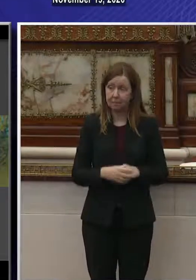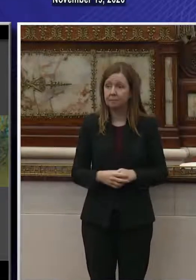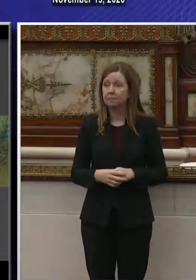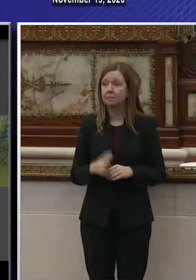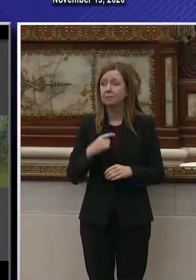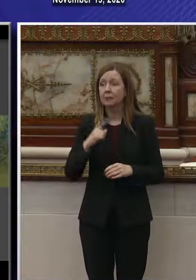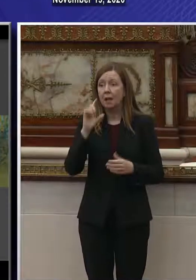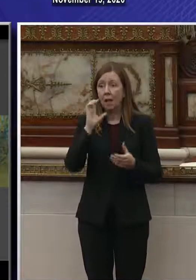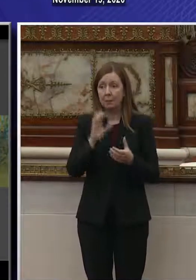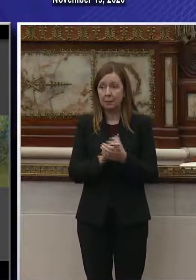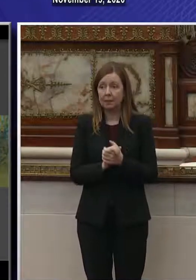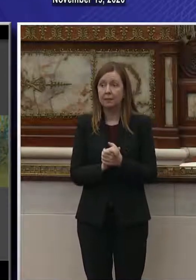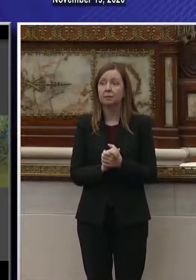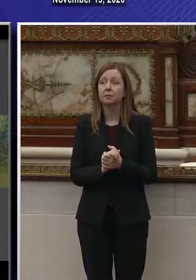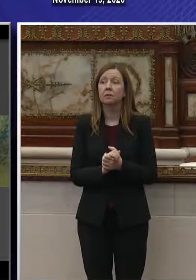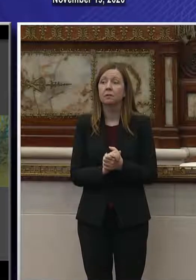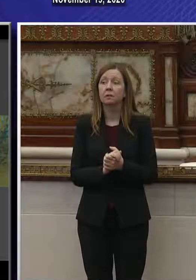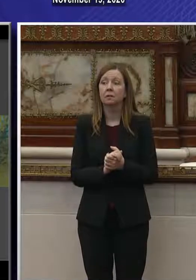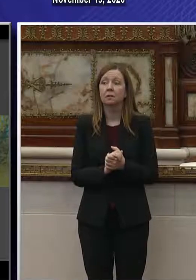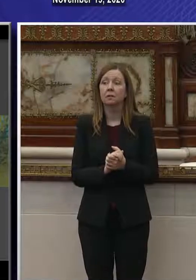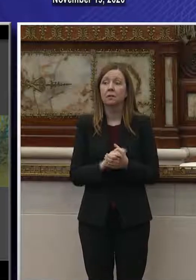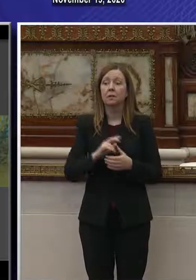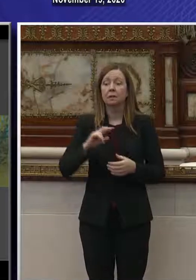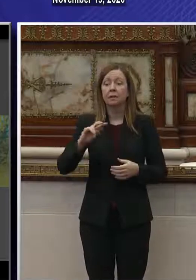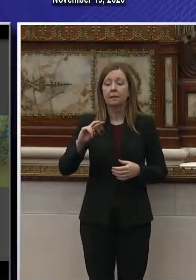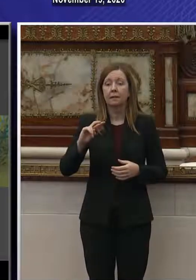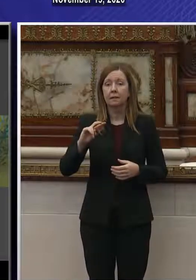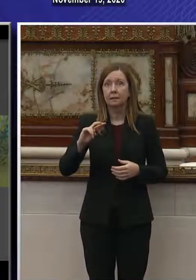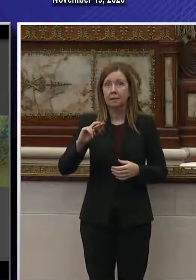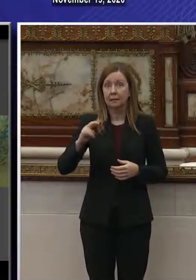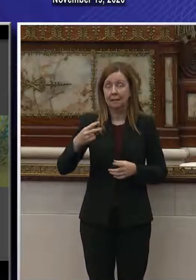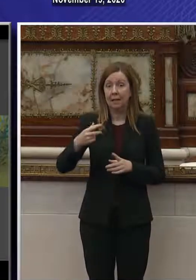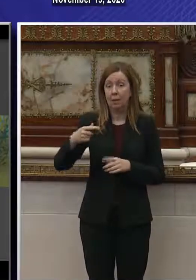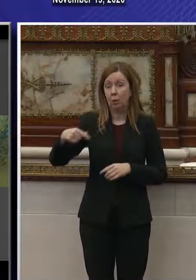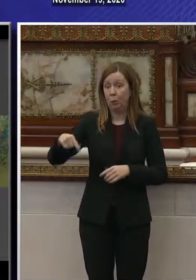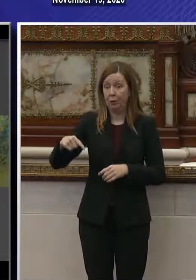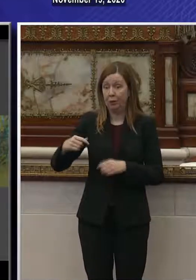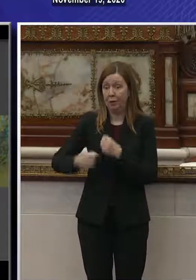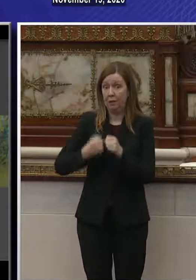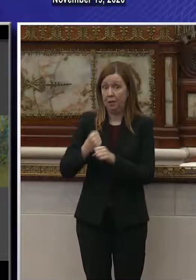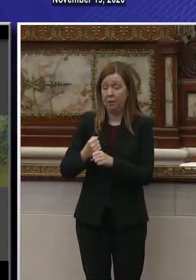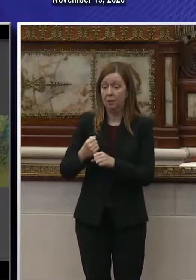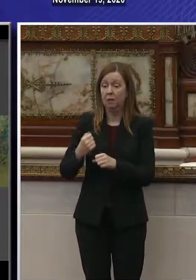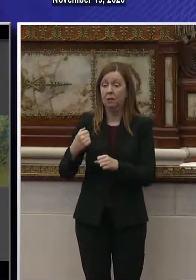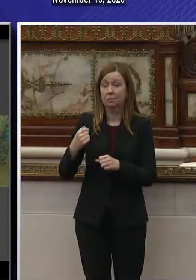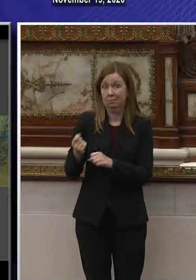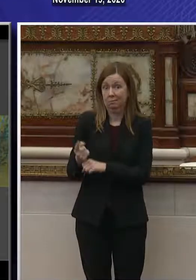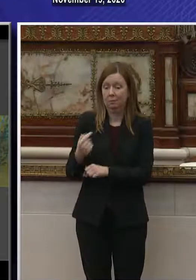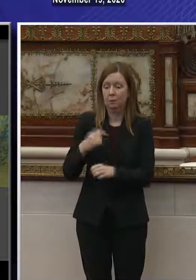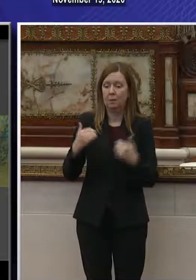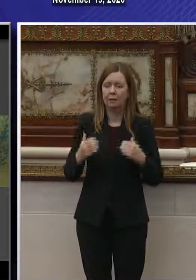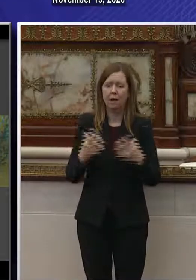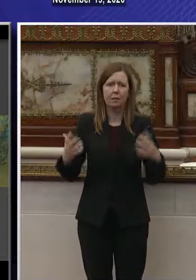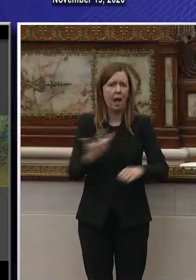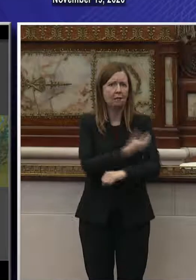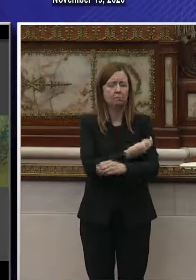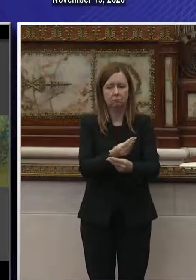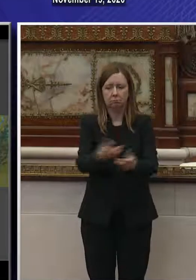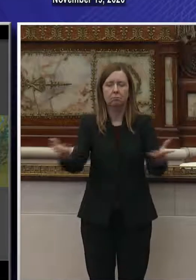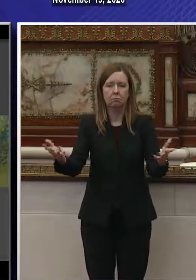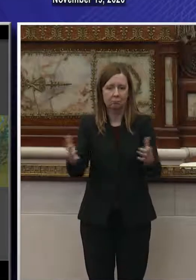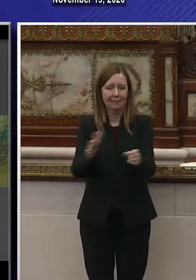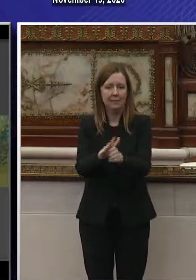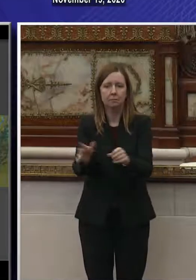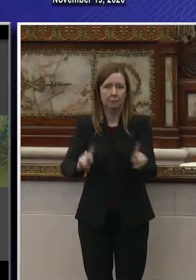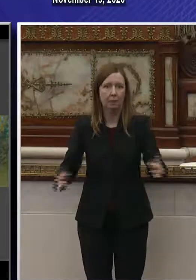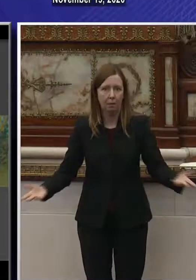I believe by the second quarter of the year we're going to have a lot of vaccine and we'll be able to reach the entire